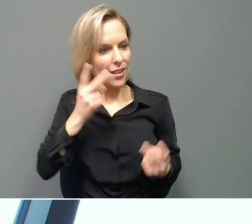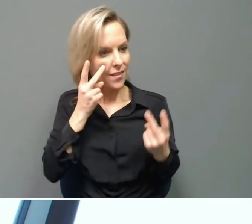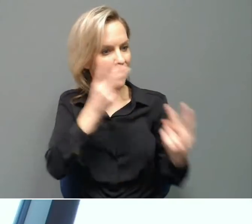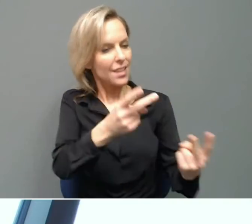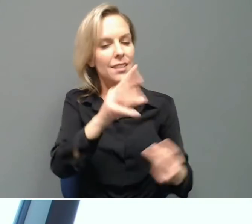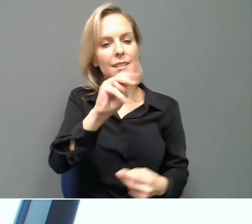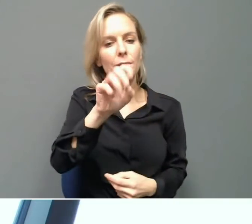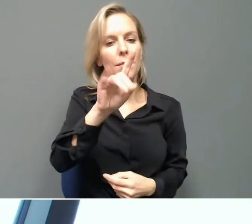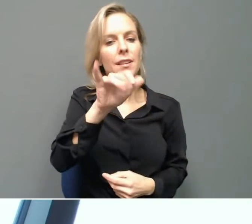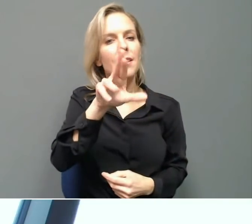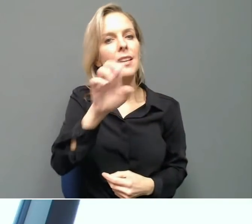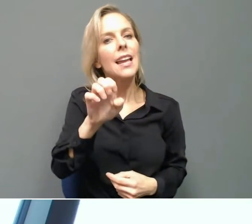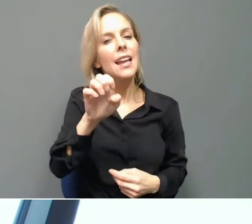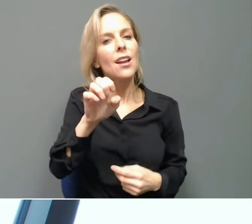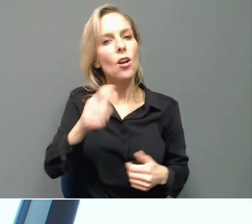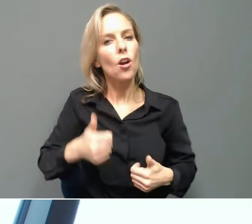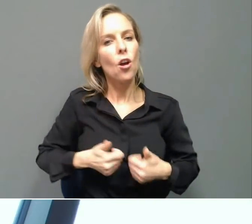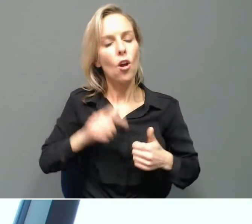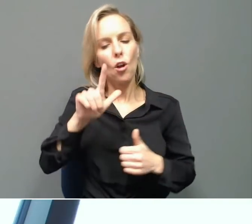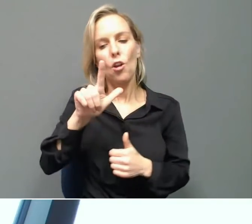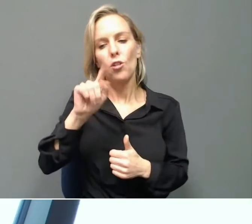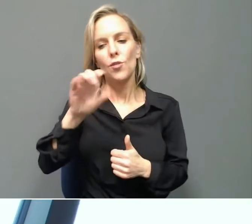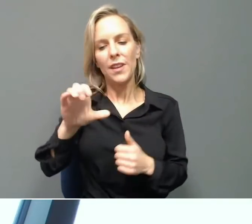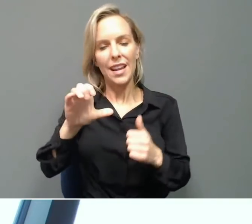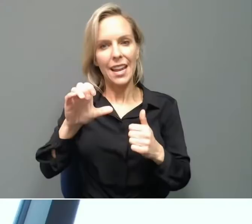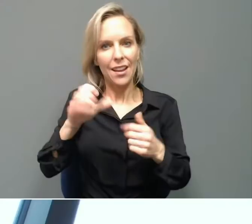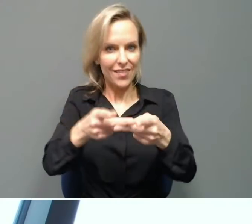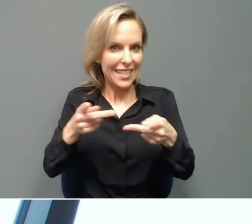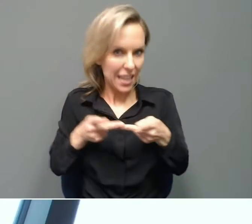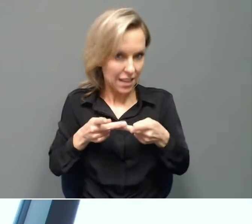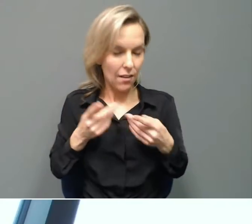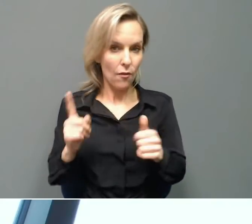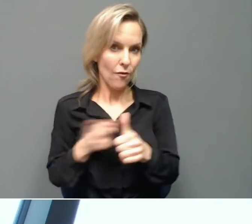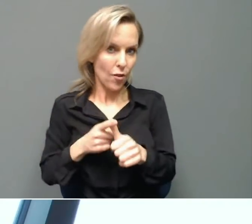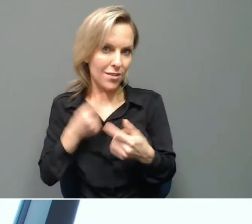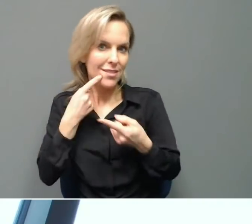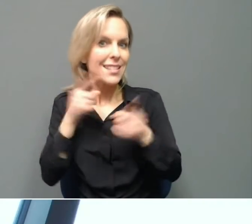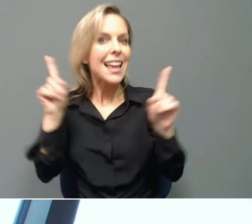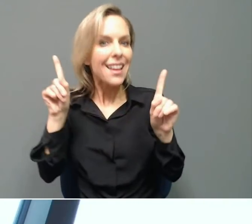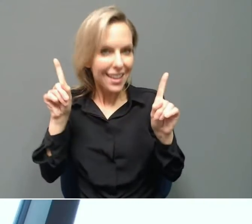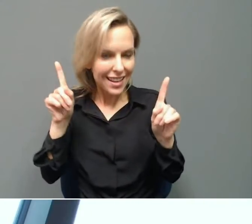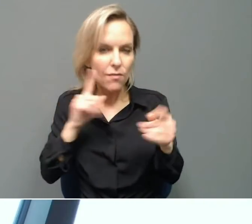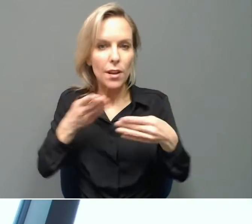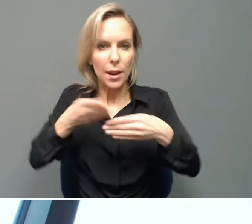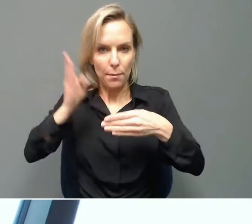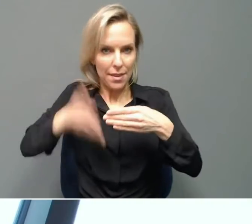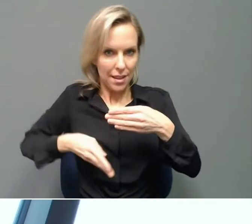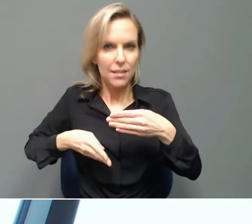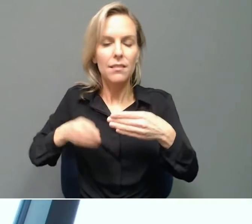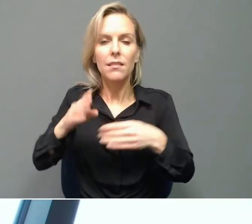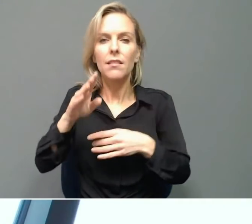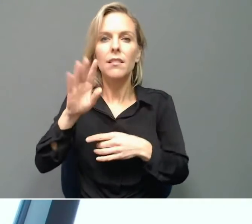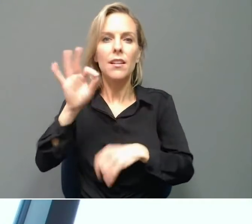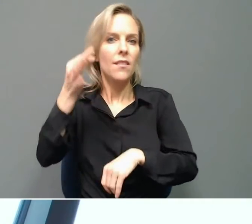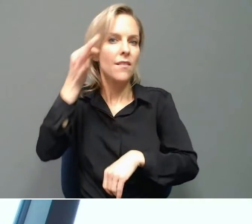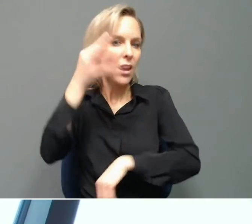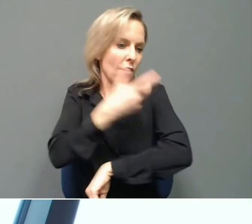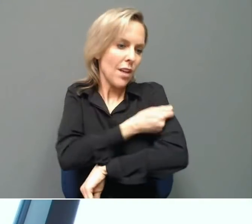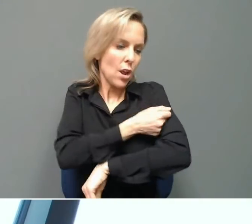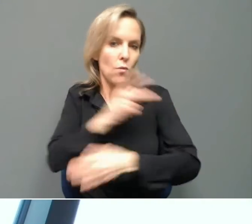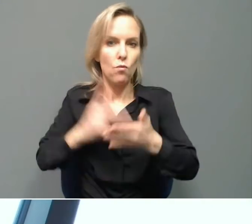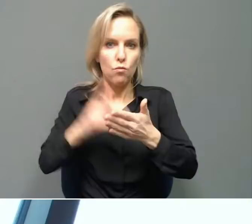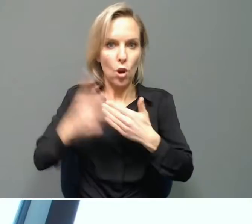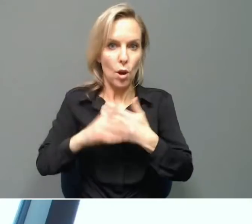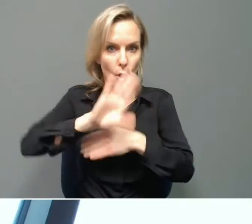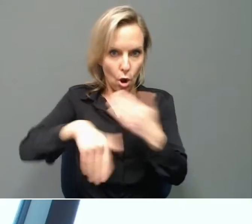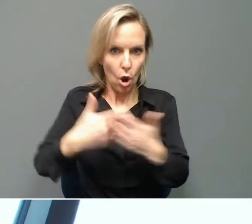care facilities. First, I would like to start by announcing that we have completed the long-term care federal vaccination program, and all residents and